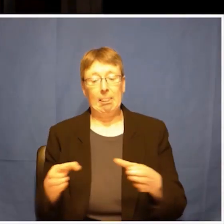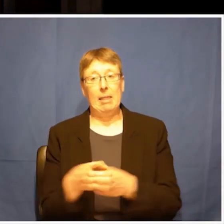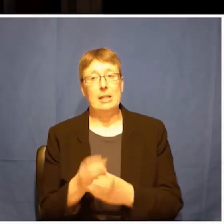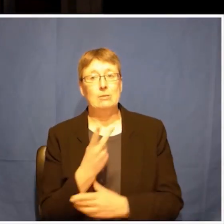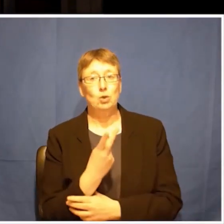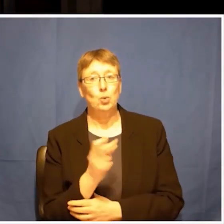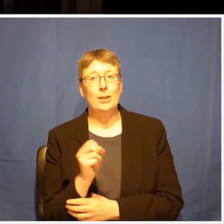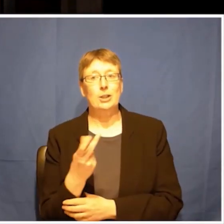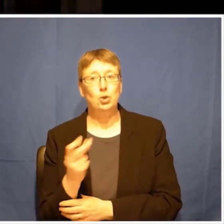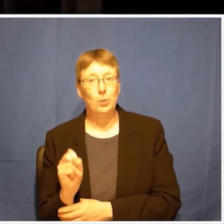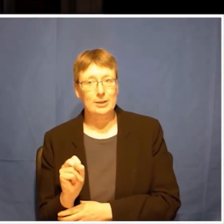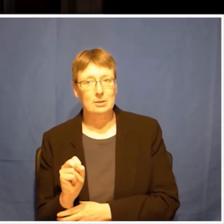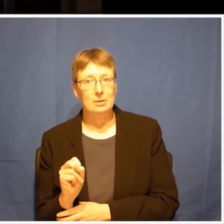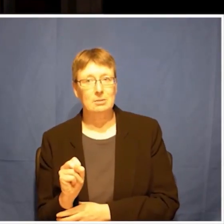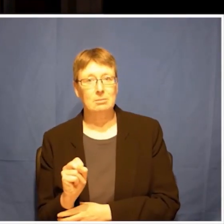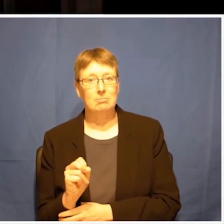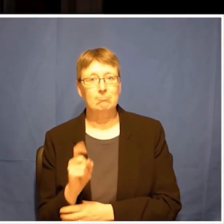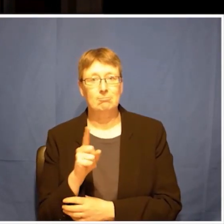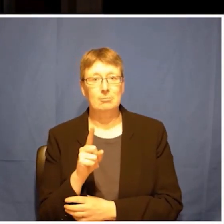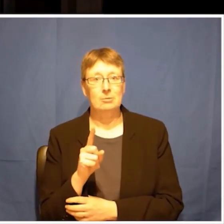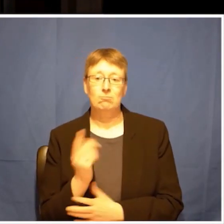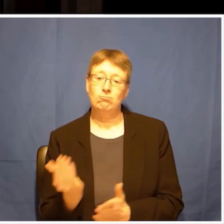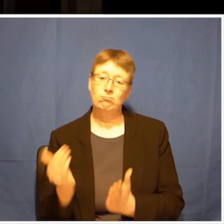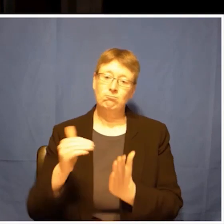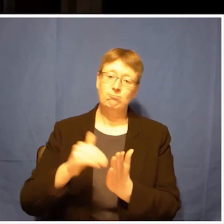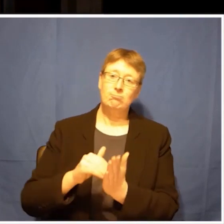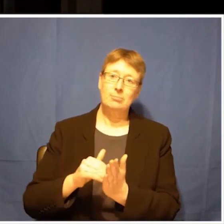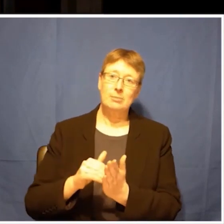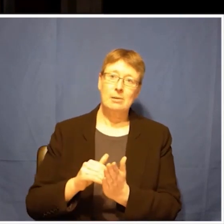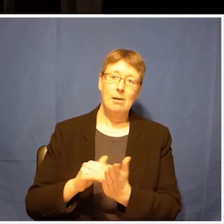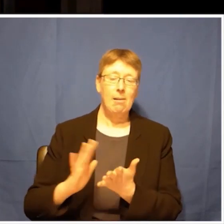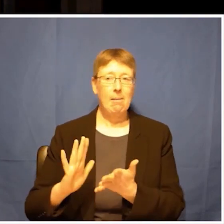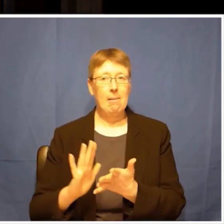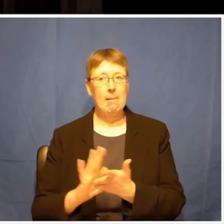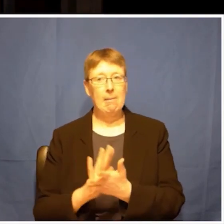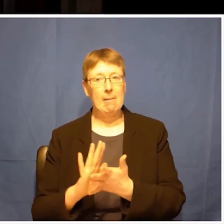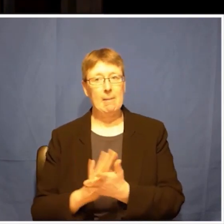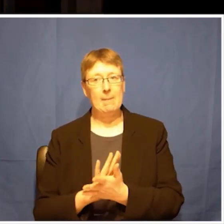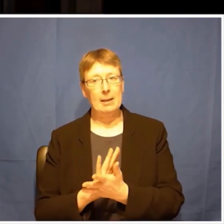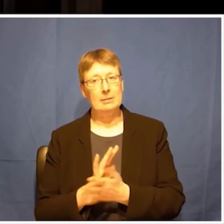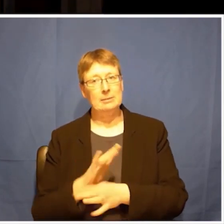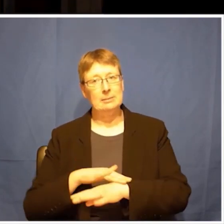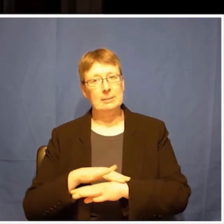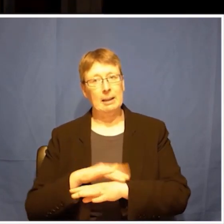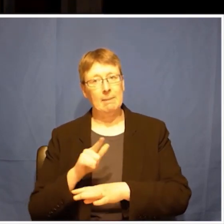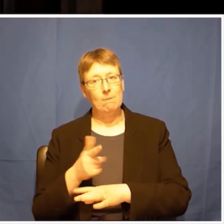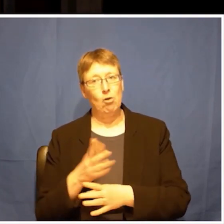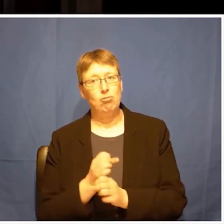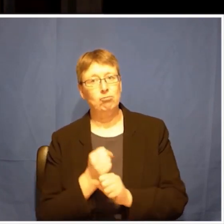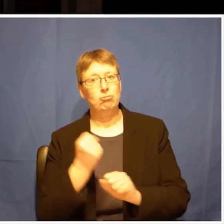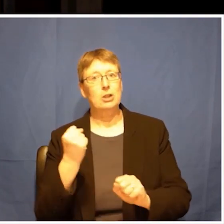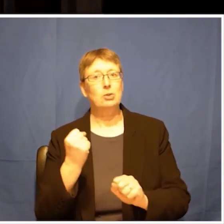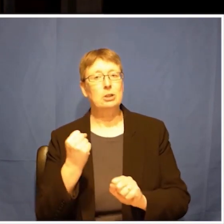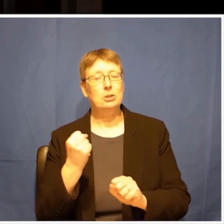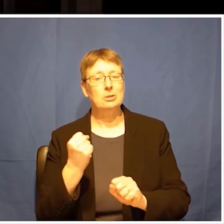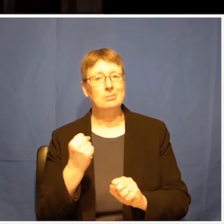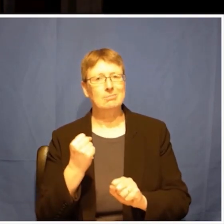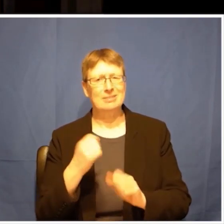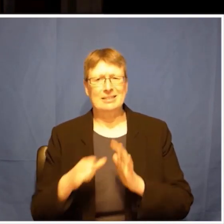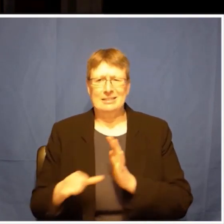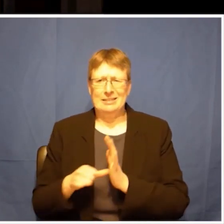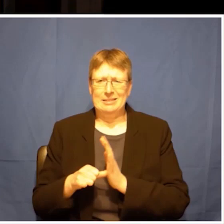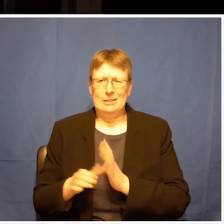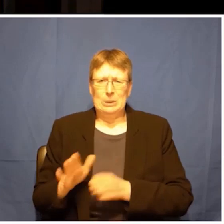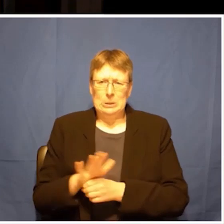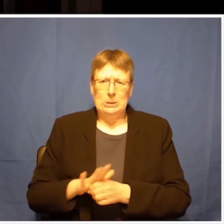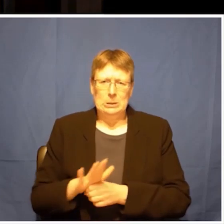To the class of 2020, our graduates, you've reached what is traditionally the happiest point of your career, your graduation, under the most